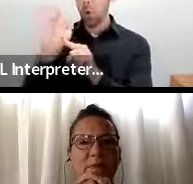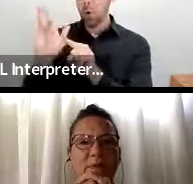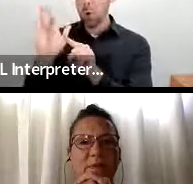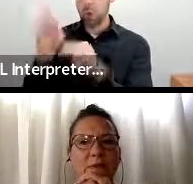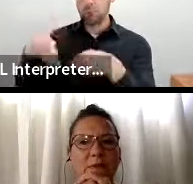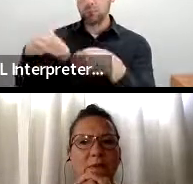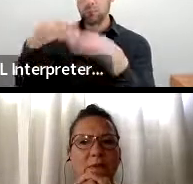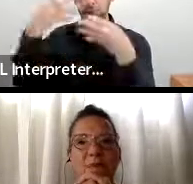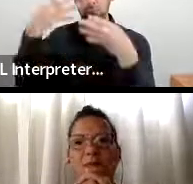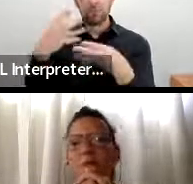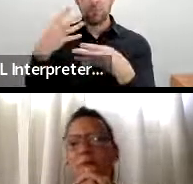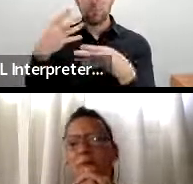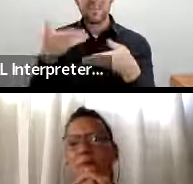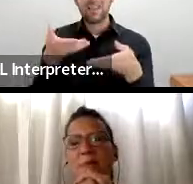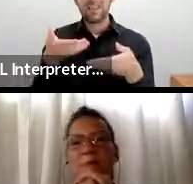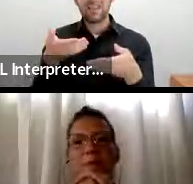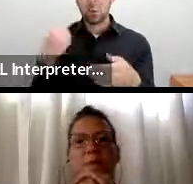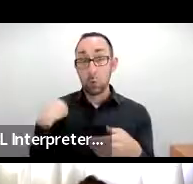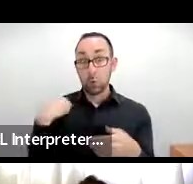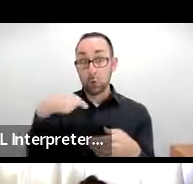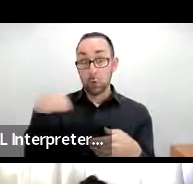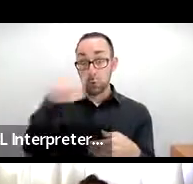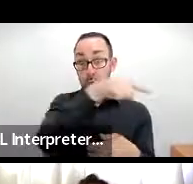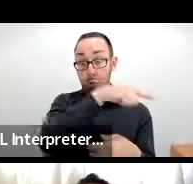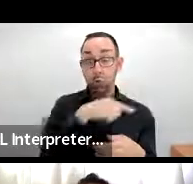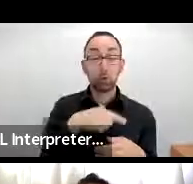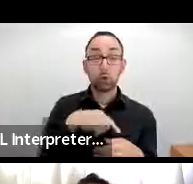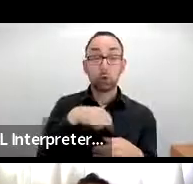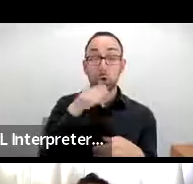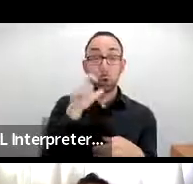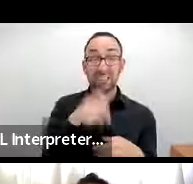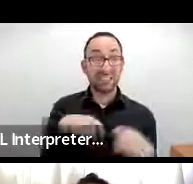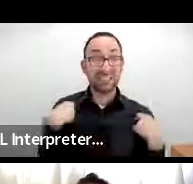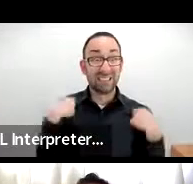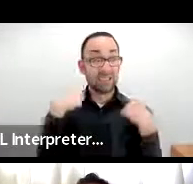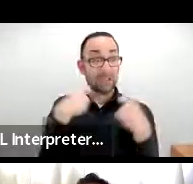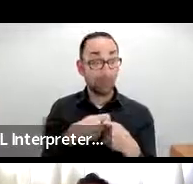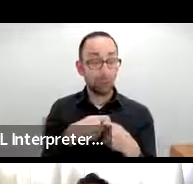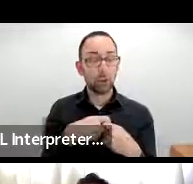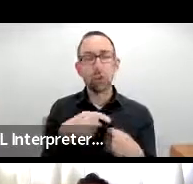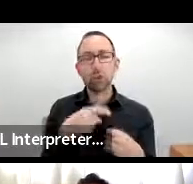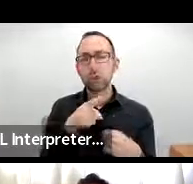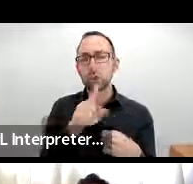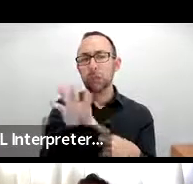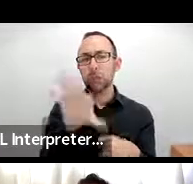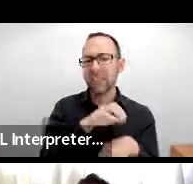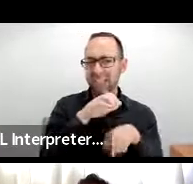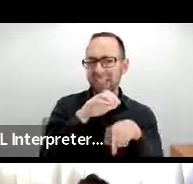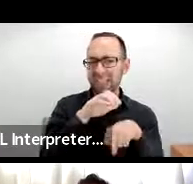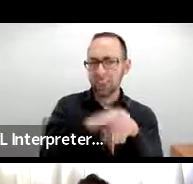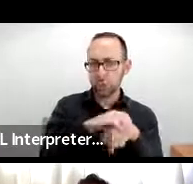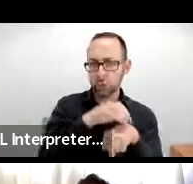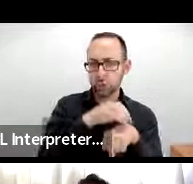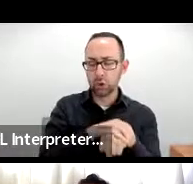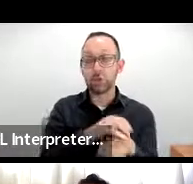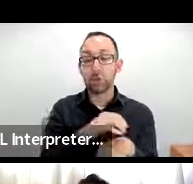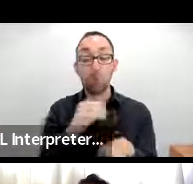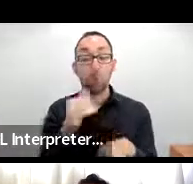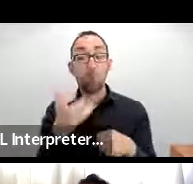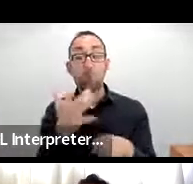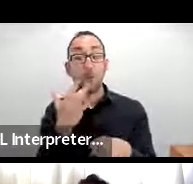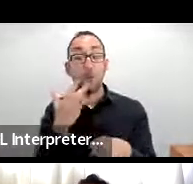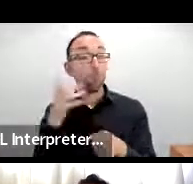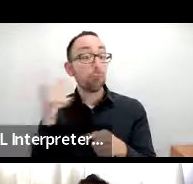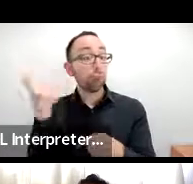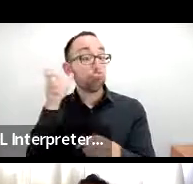you to select English if you are going to listen in English, or Spanish if Spanish is your preferred language.